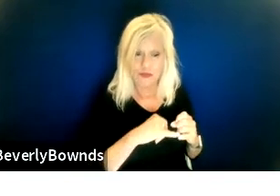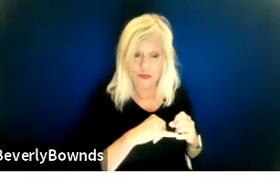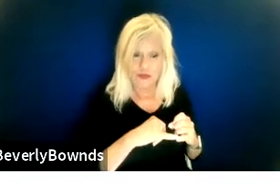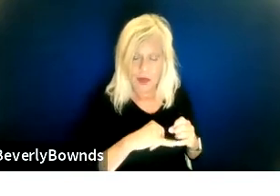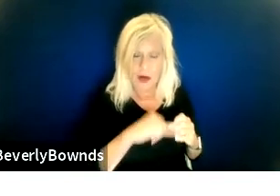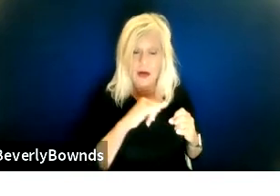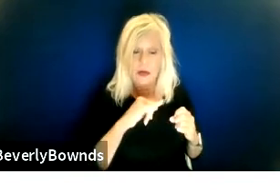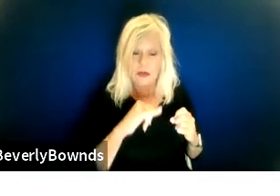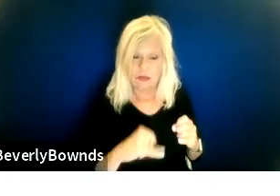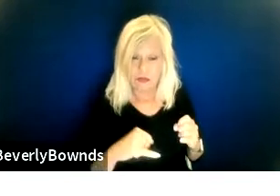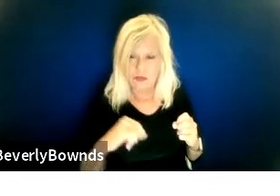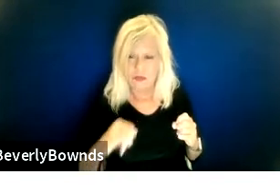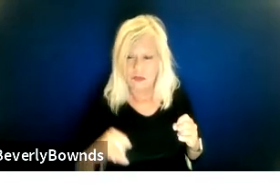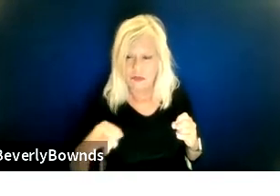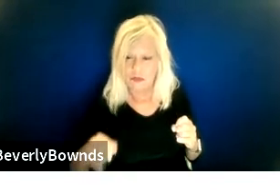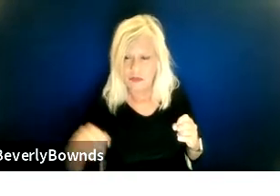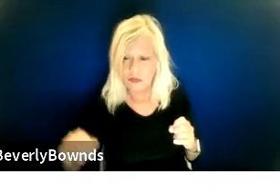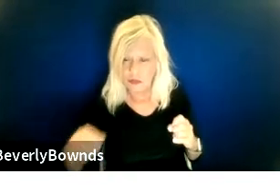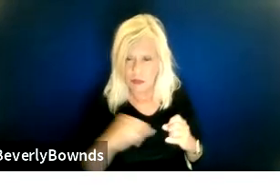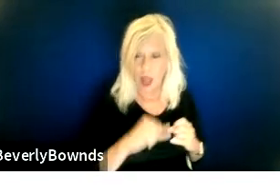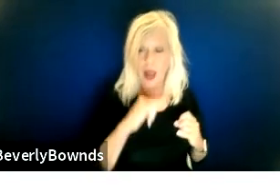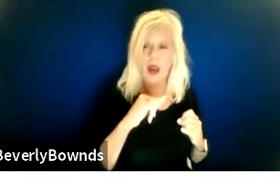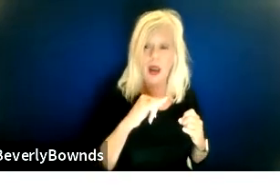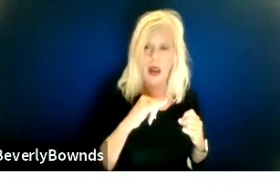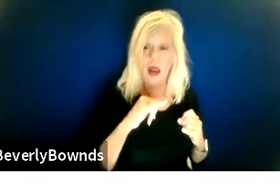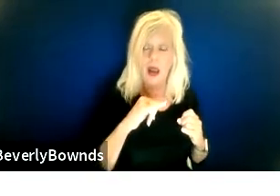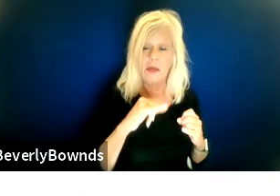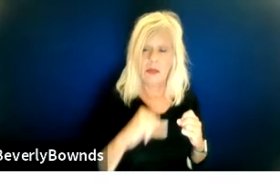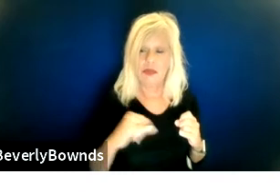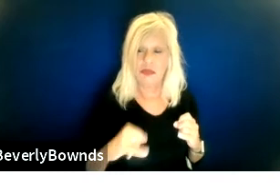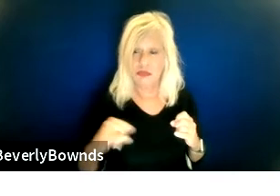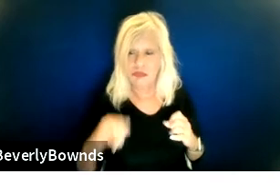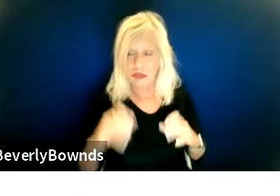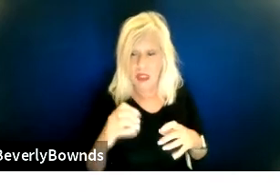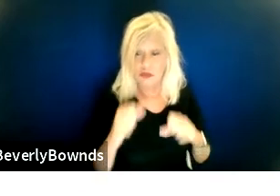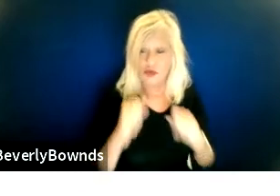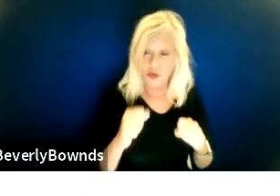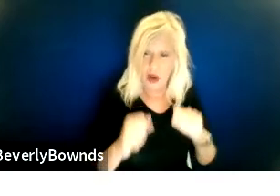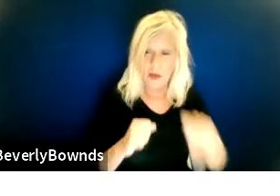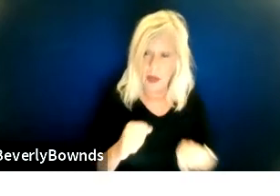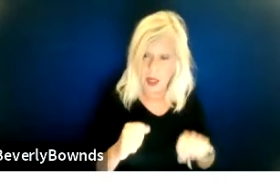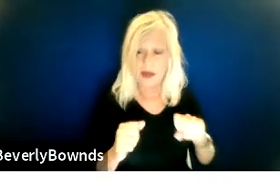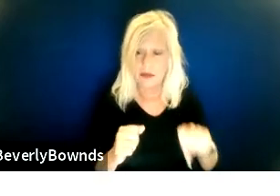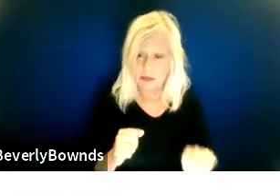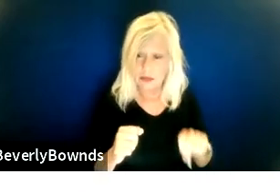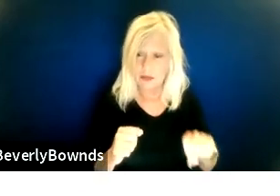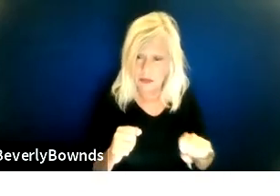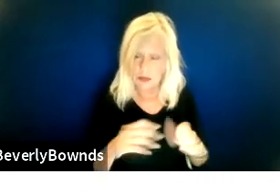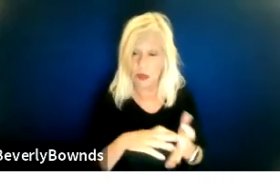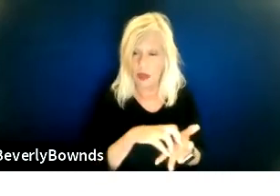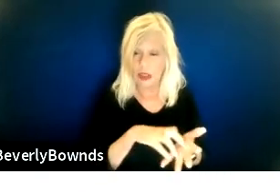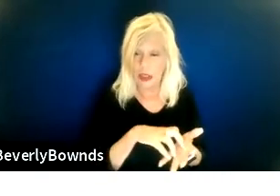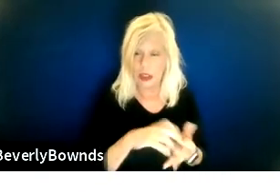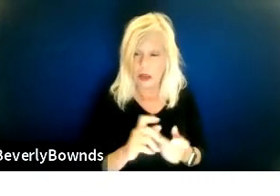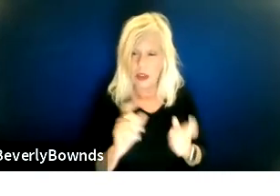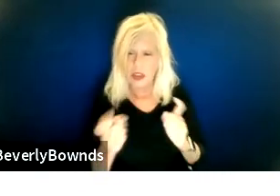delta between the energy that they're able to impart between their strong and weak side. So Avid can simultaneously measure the change